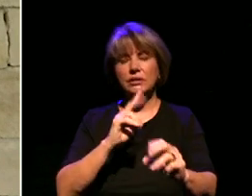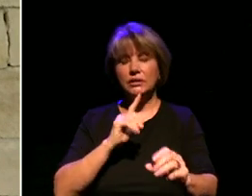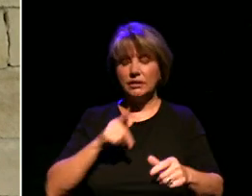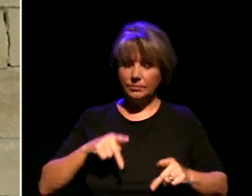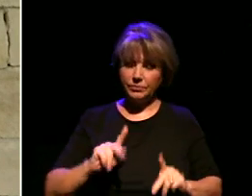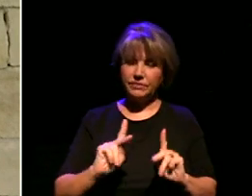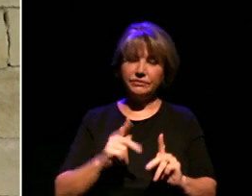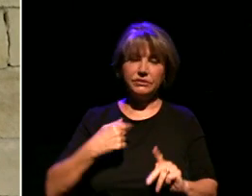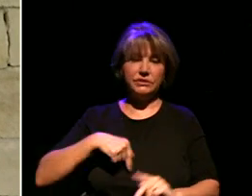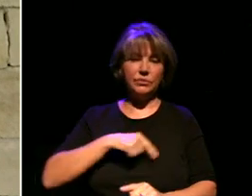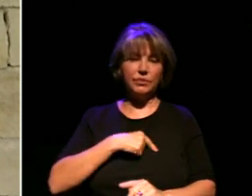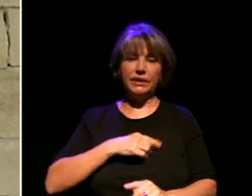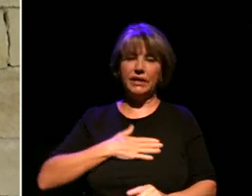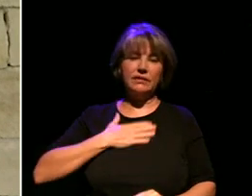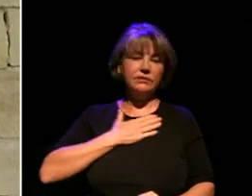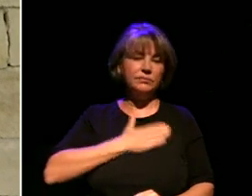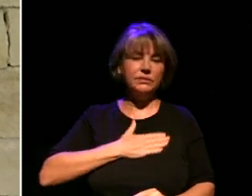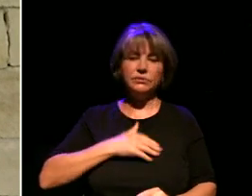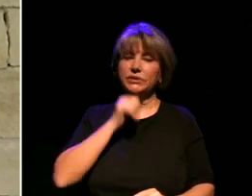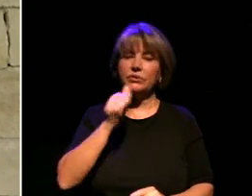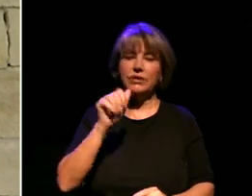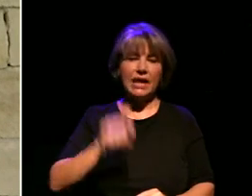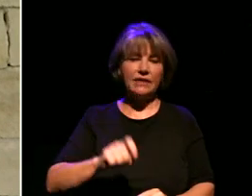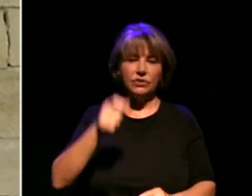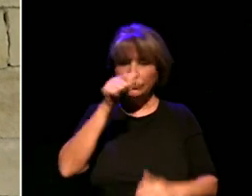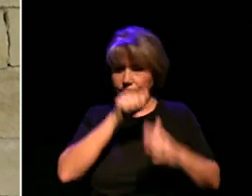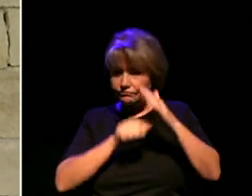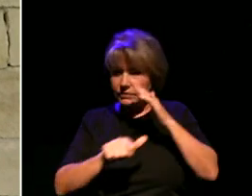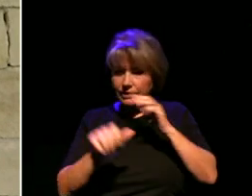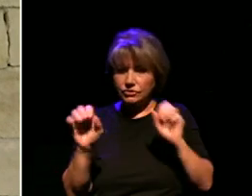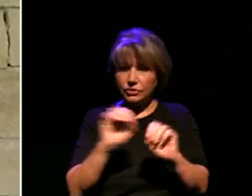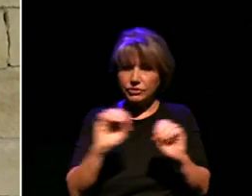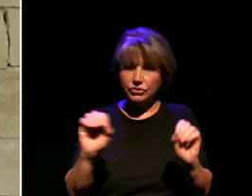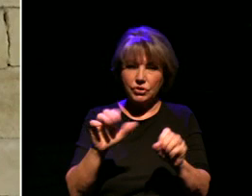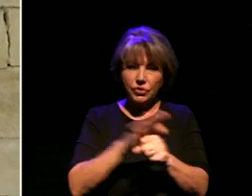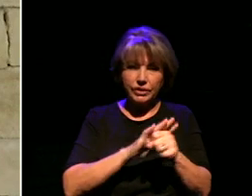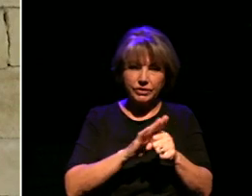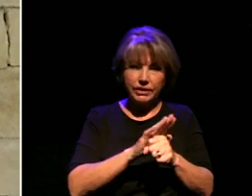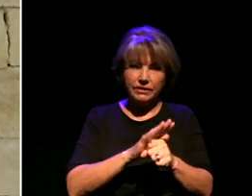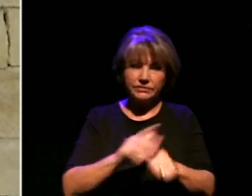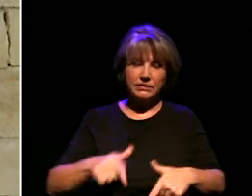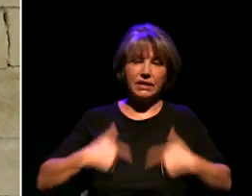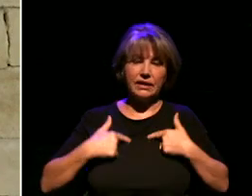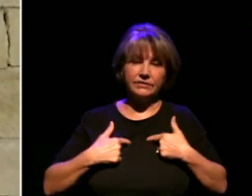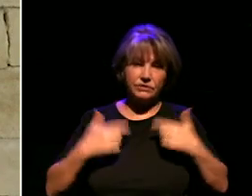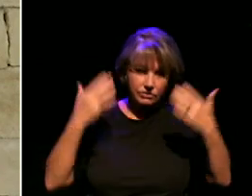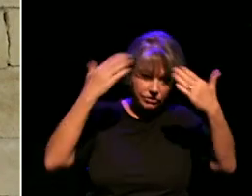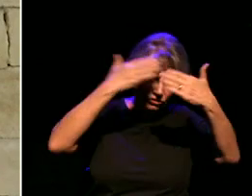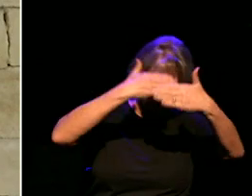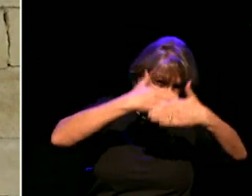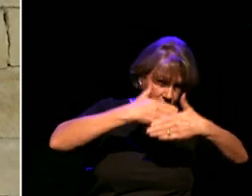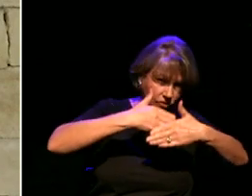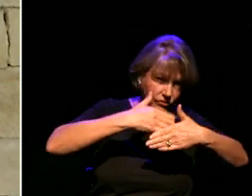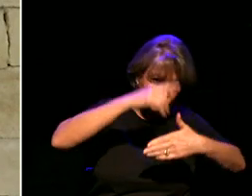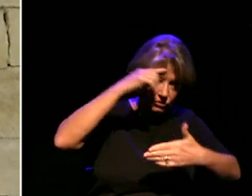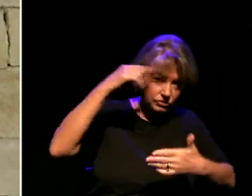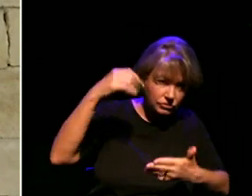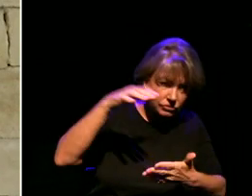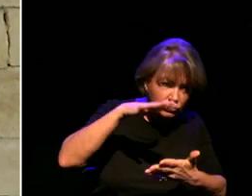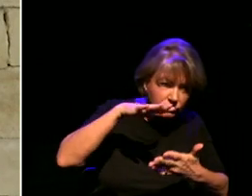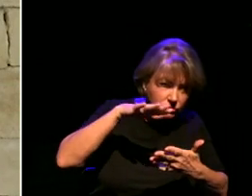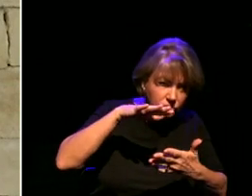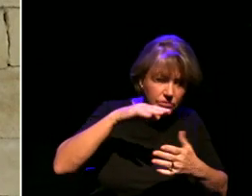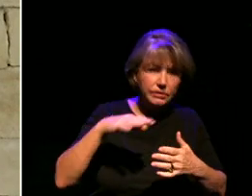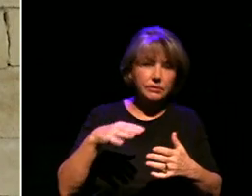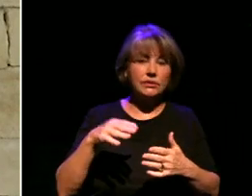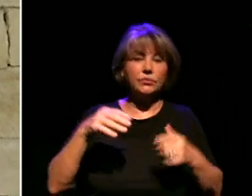we have that we don't have to hide, that no area of our life has to live in the shadows, that we can come